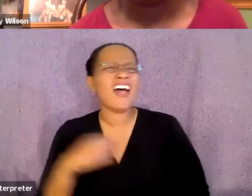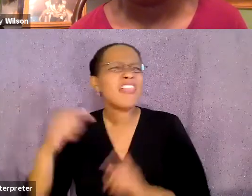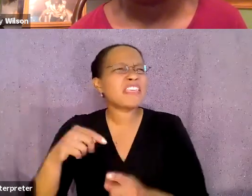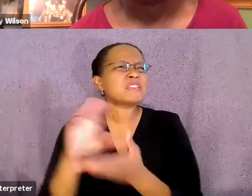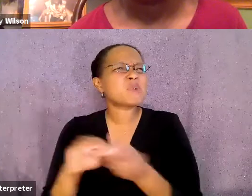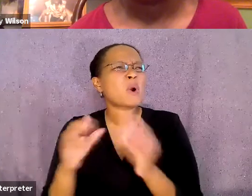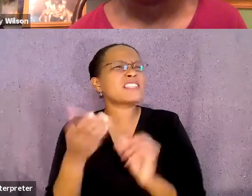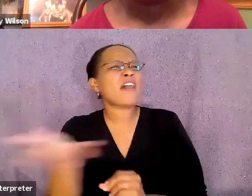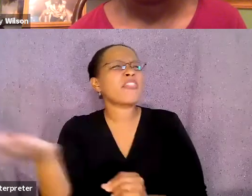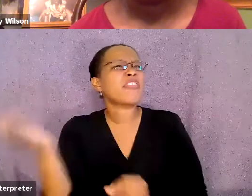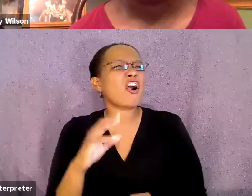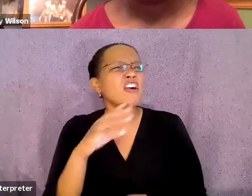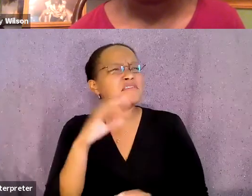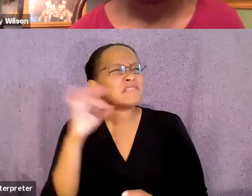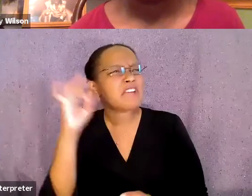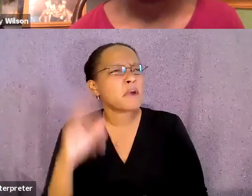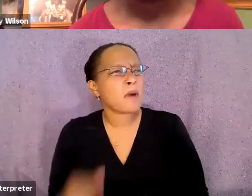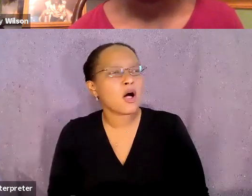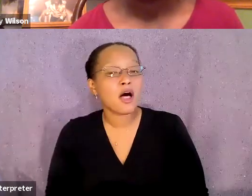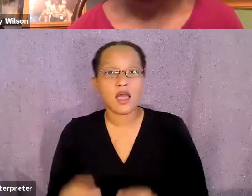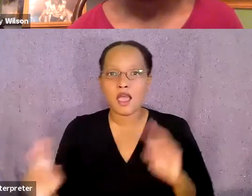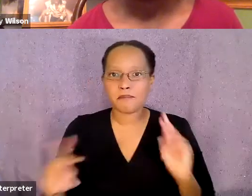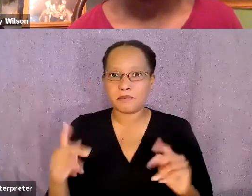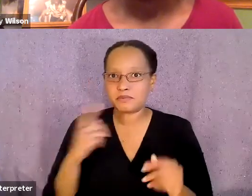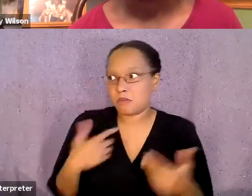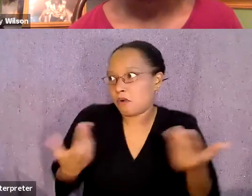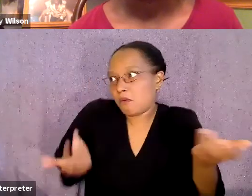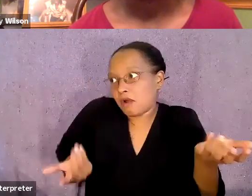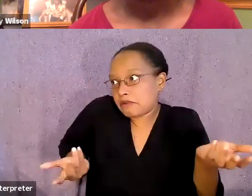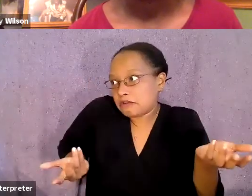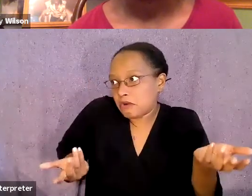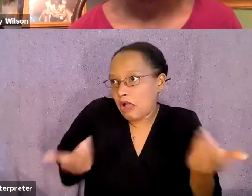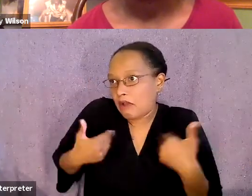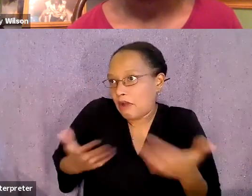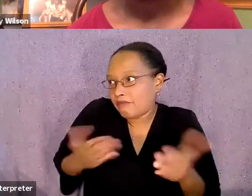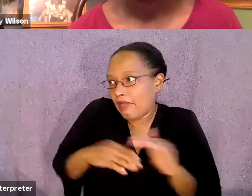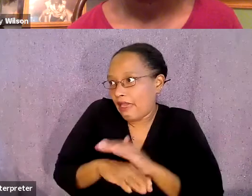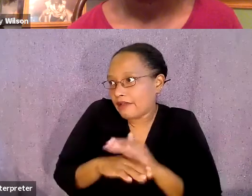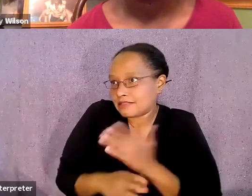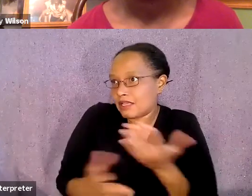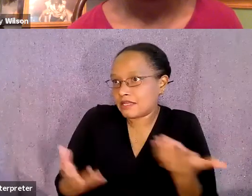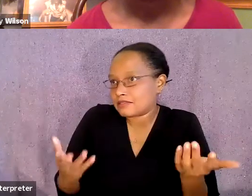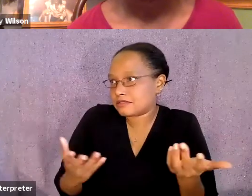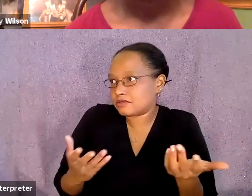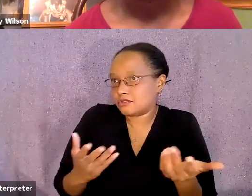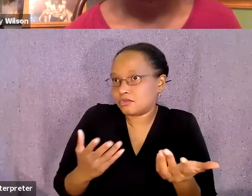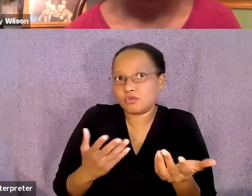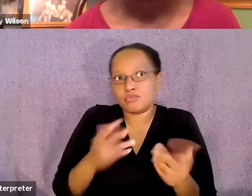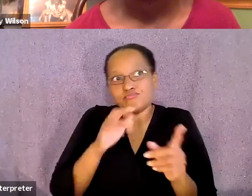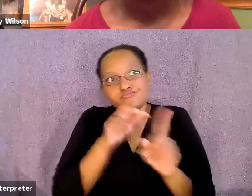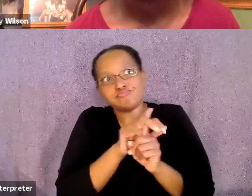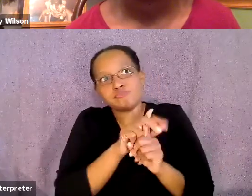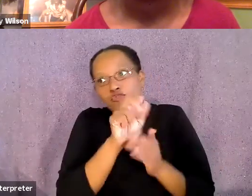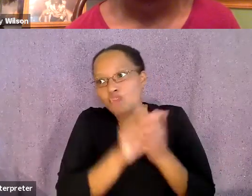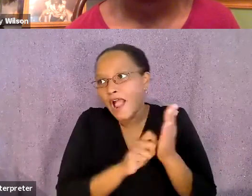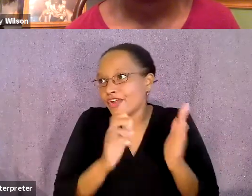are. And then them saying, well, you know, what are we supposed to do about it? We don't have access to writers with disabilities who know X,